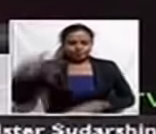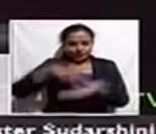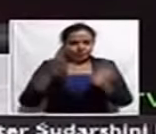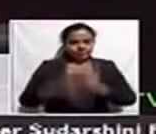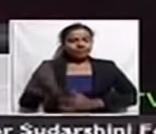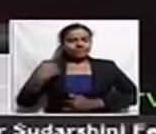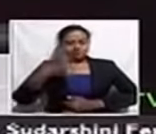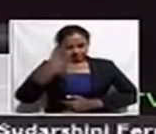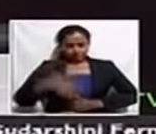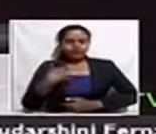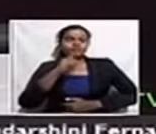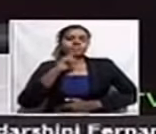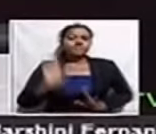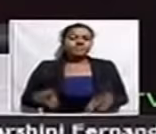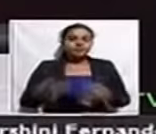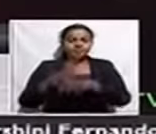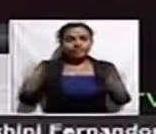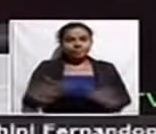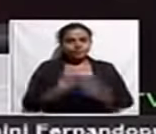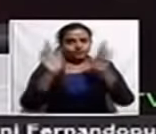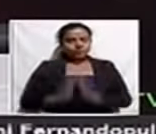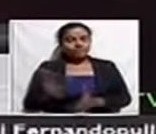the parliamentarian from Dulapitiya.